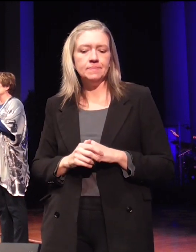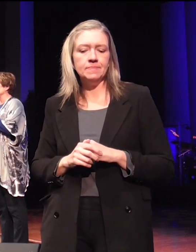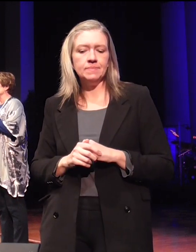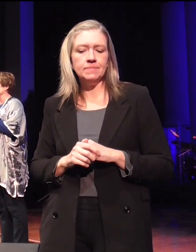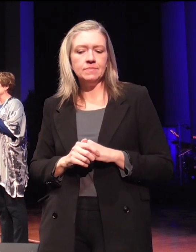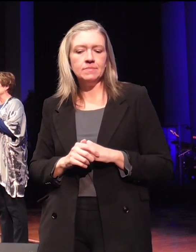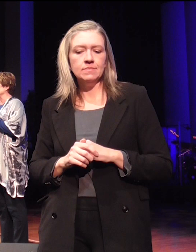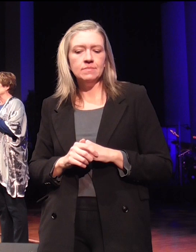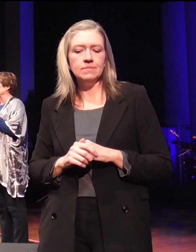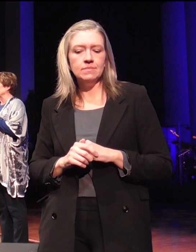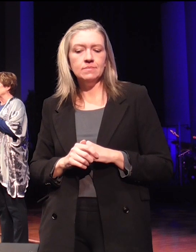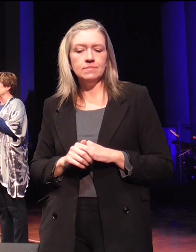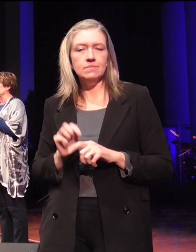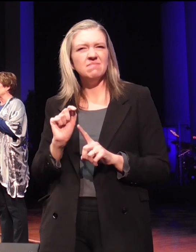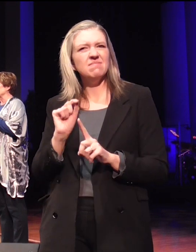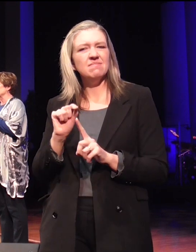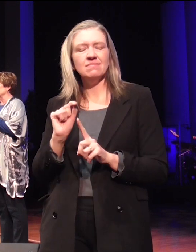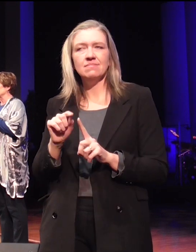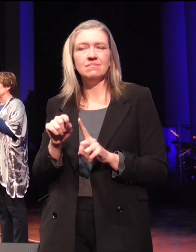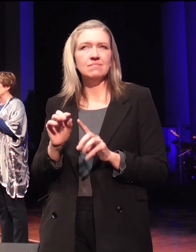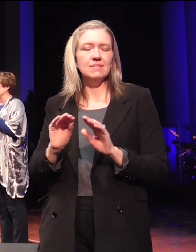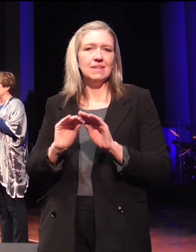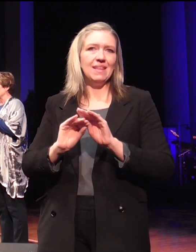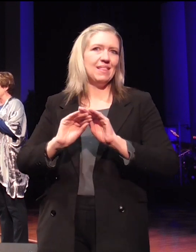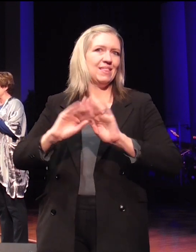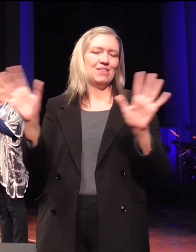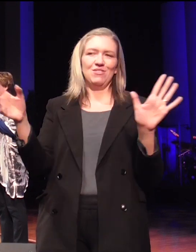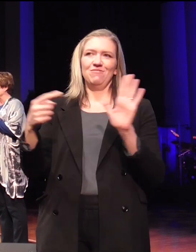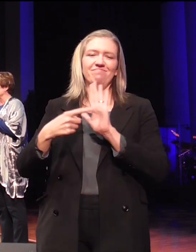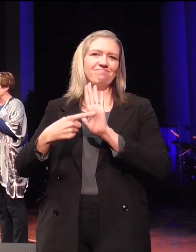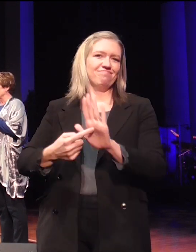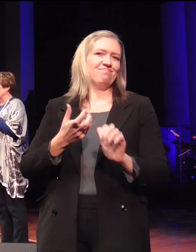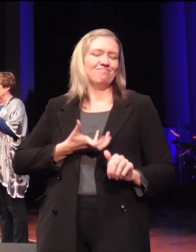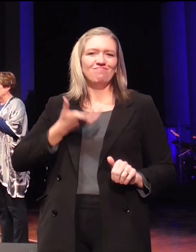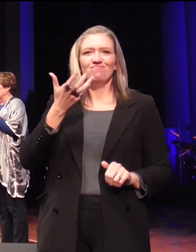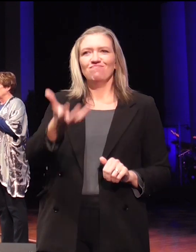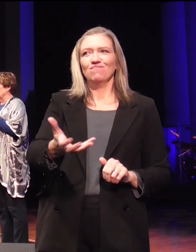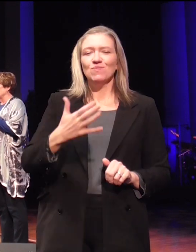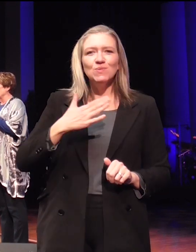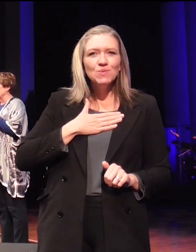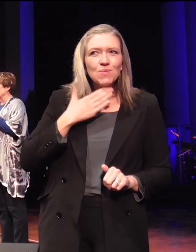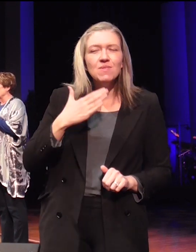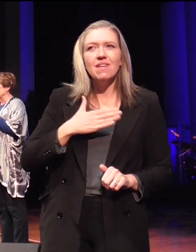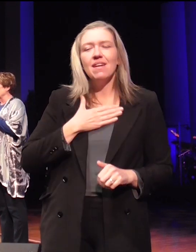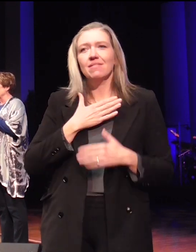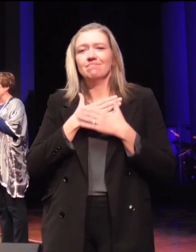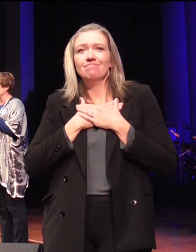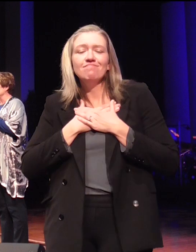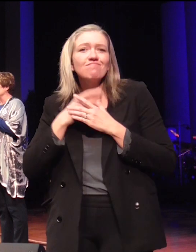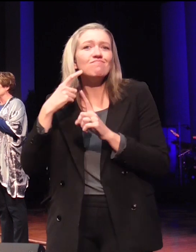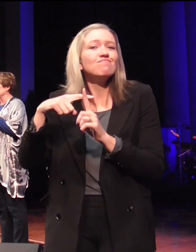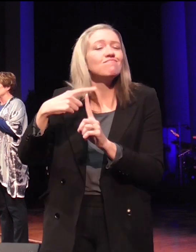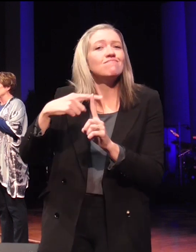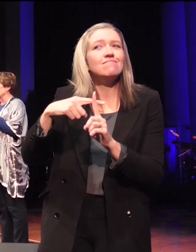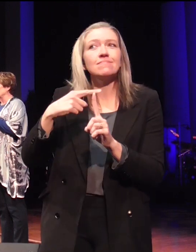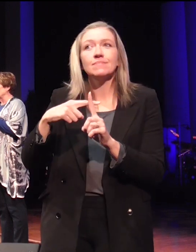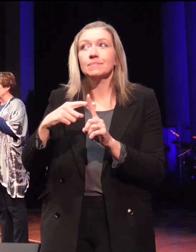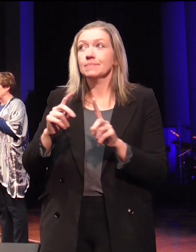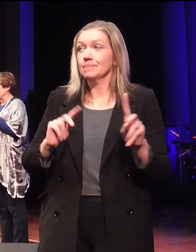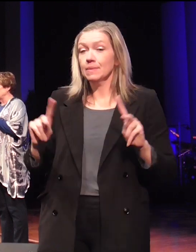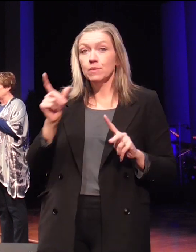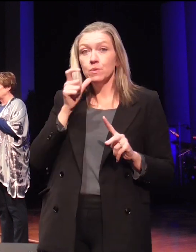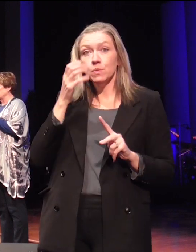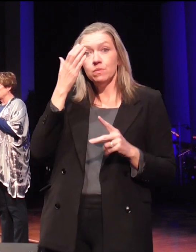who was such a clear expression of joy and happiness, and knowing that for those who knew